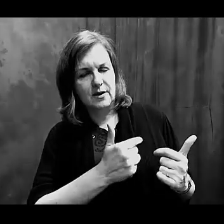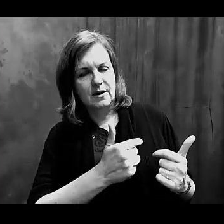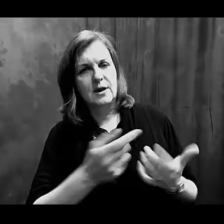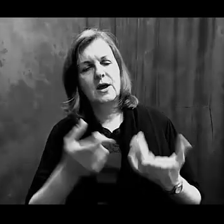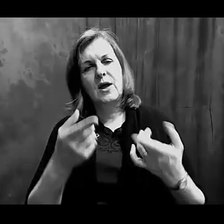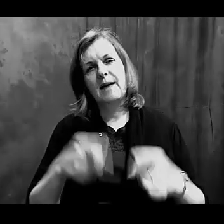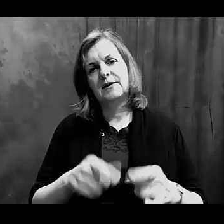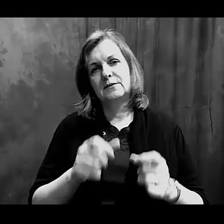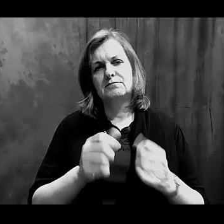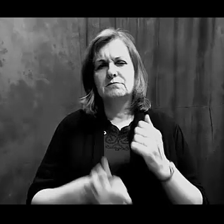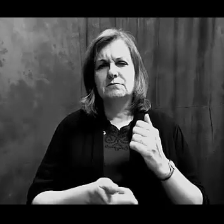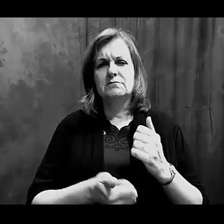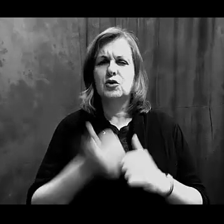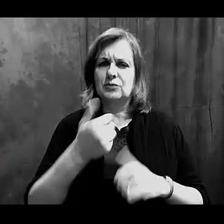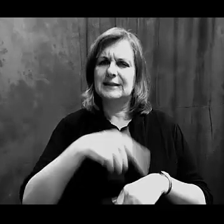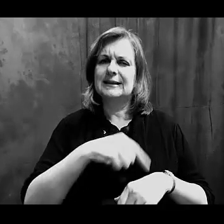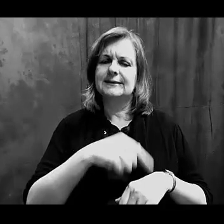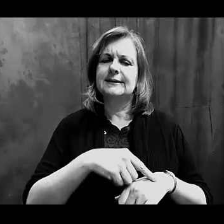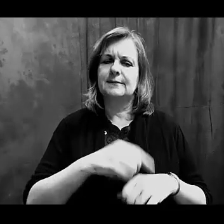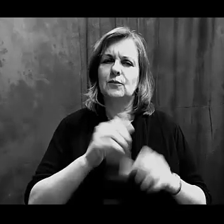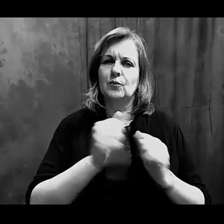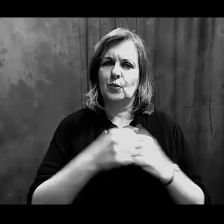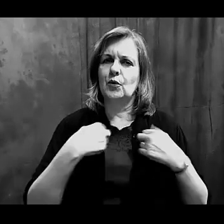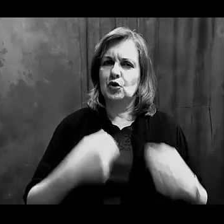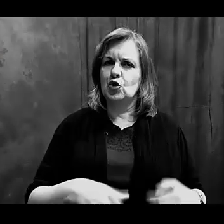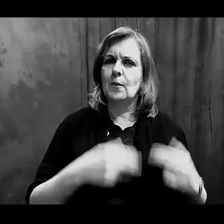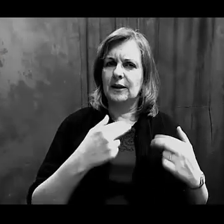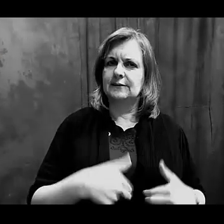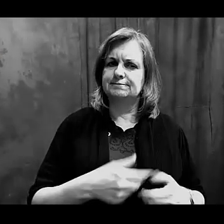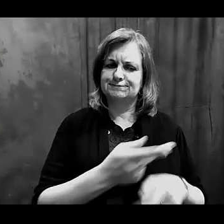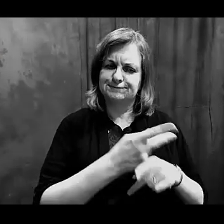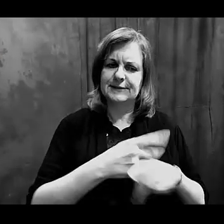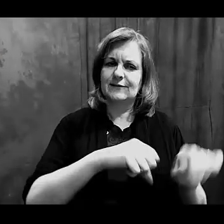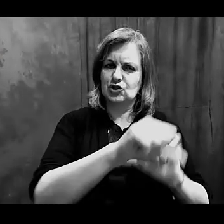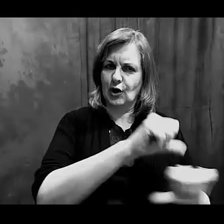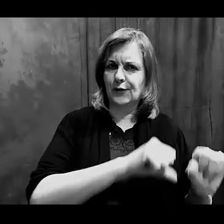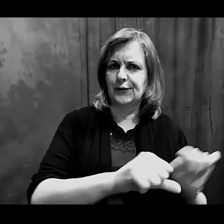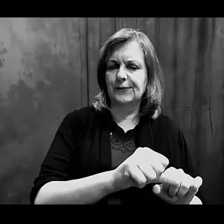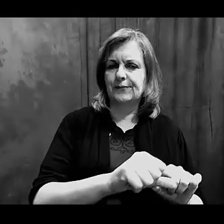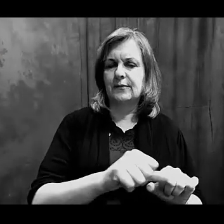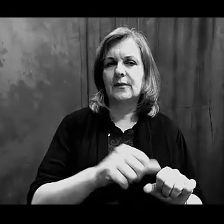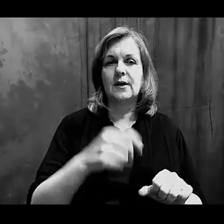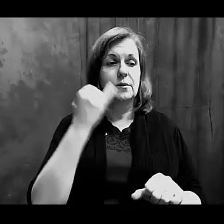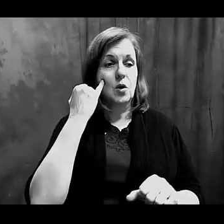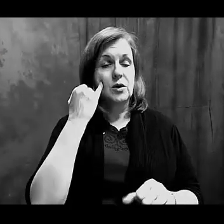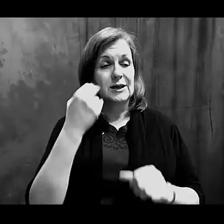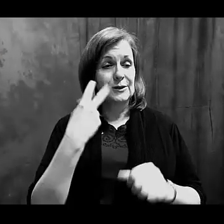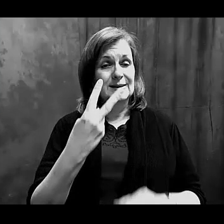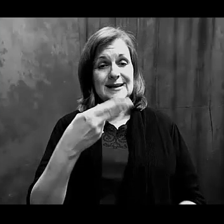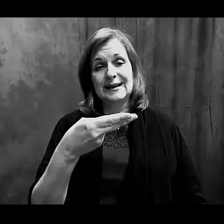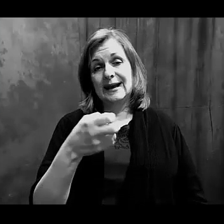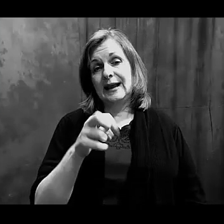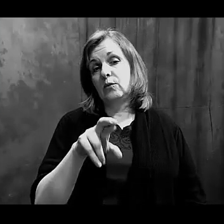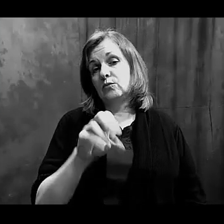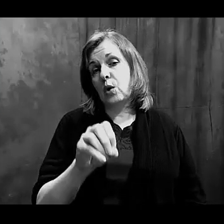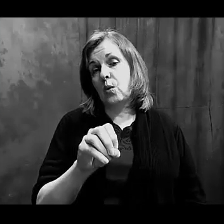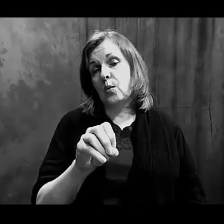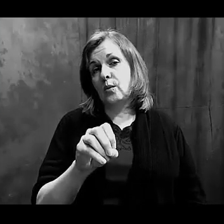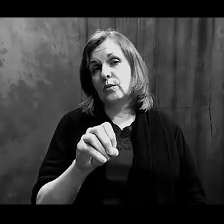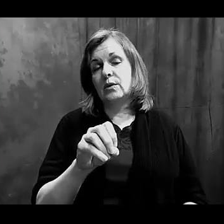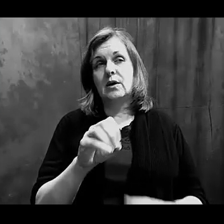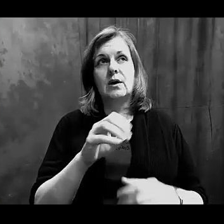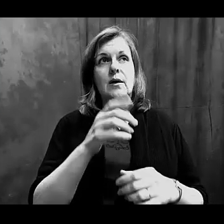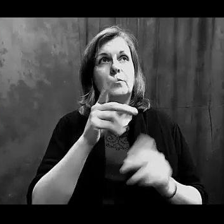survives. Now, typically we see this in humans, primarily when we look at heroes on